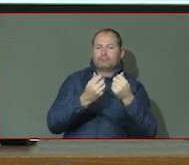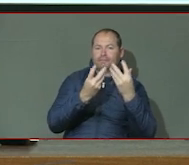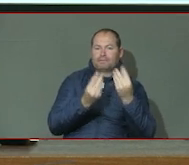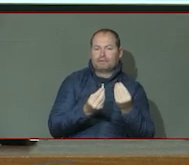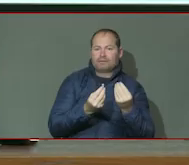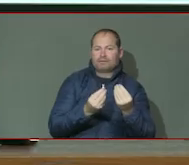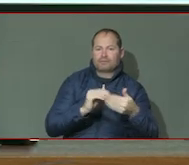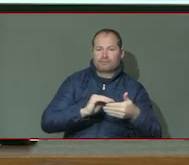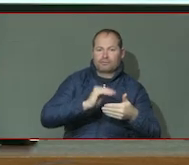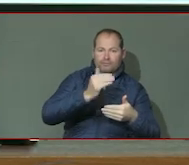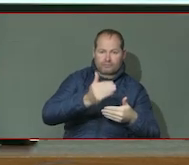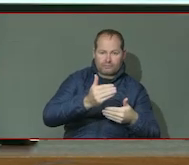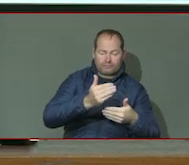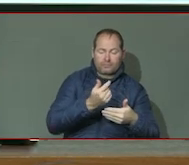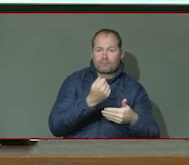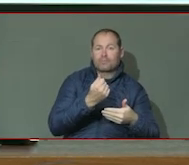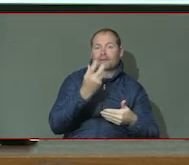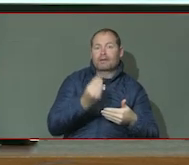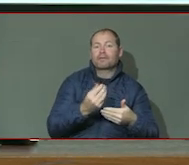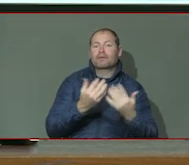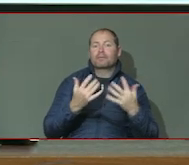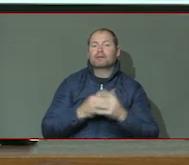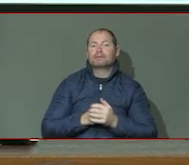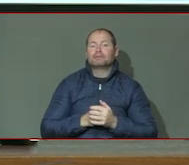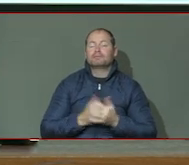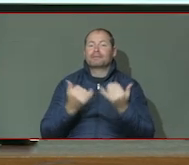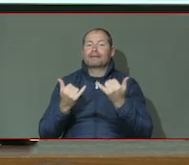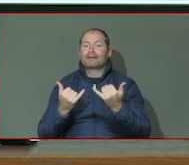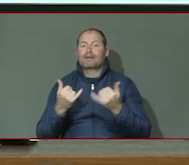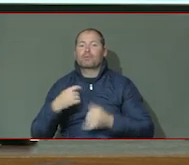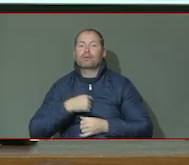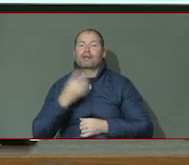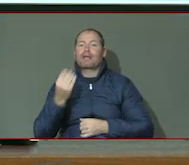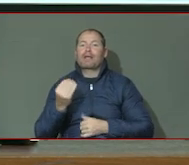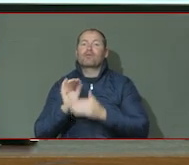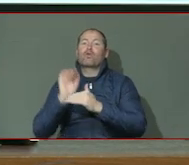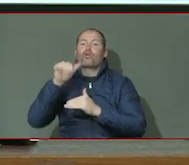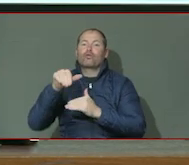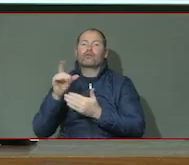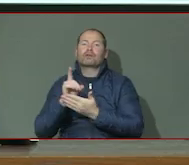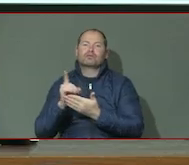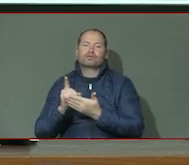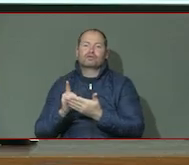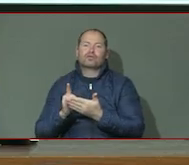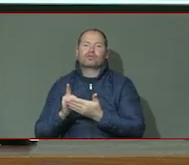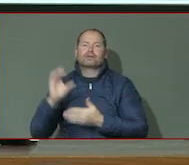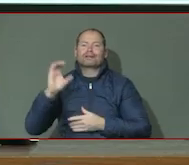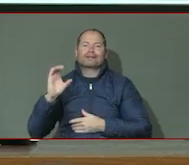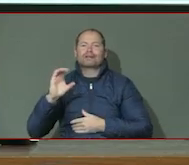9,000. But now we have an overdraft or a credit balance. That means an overdraft of